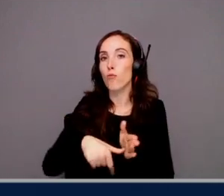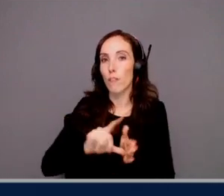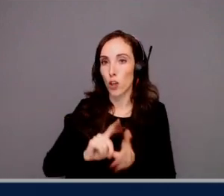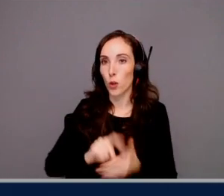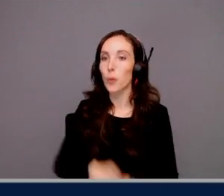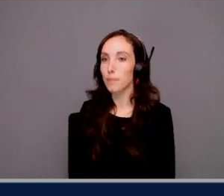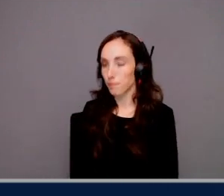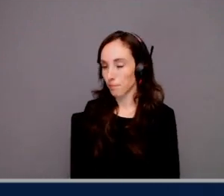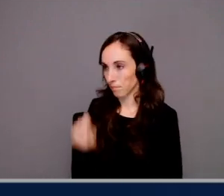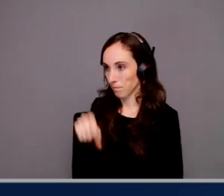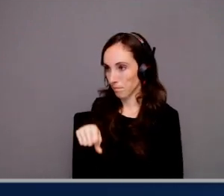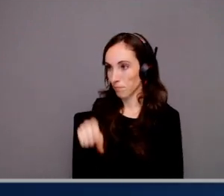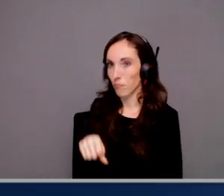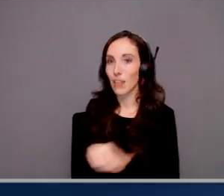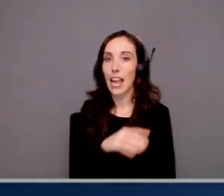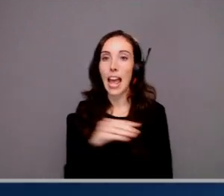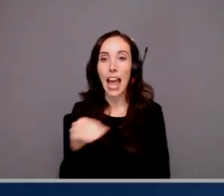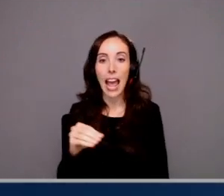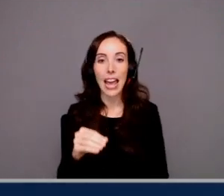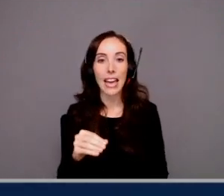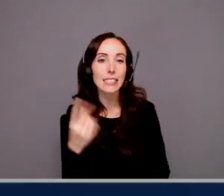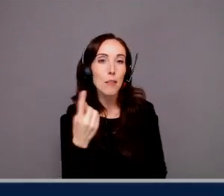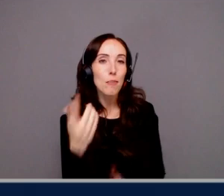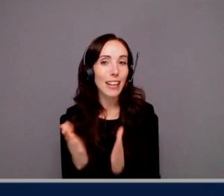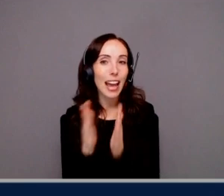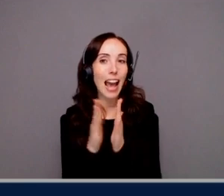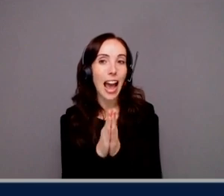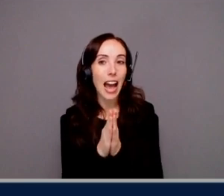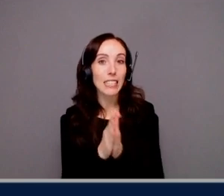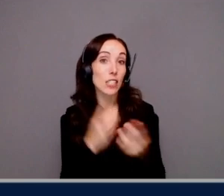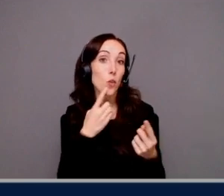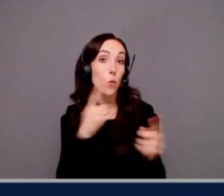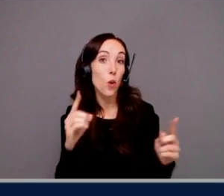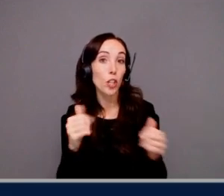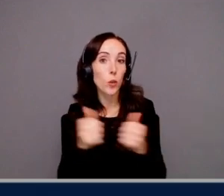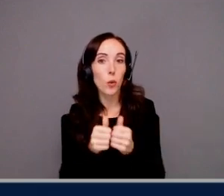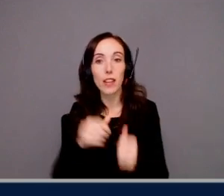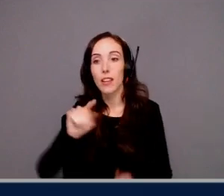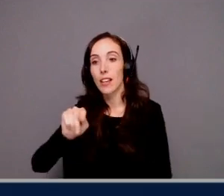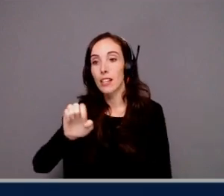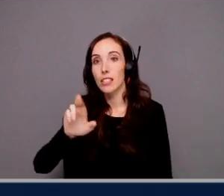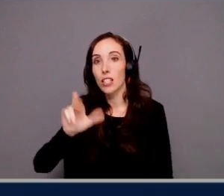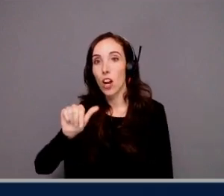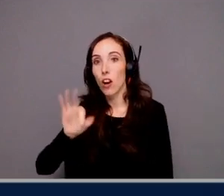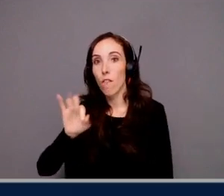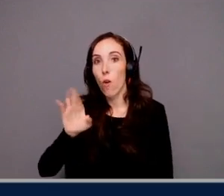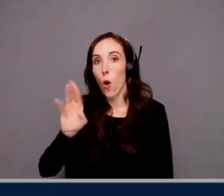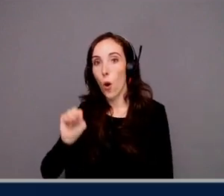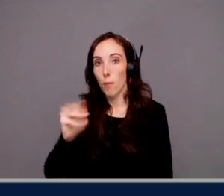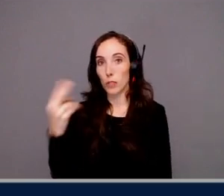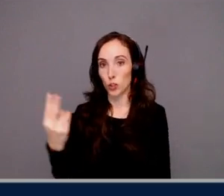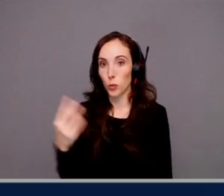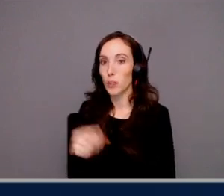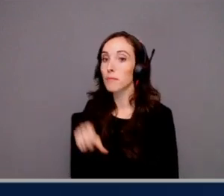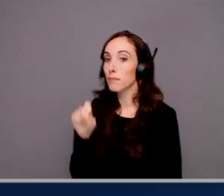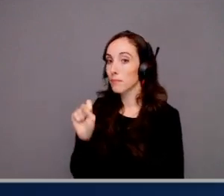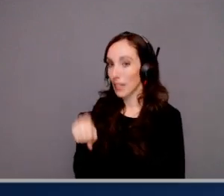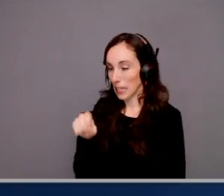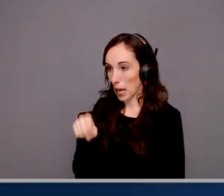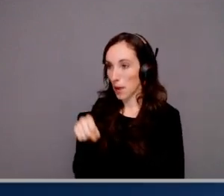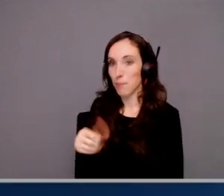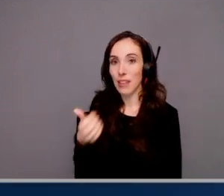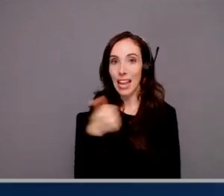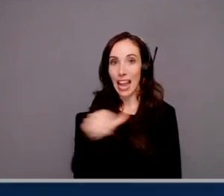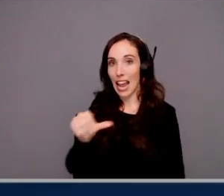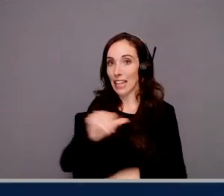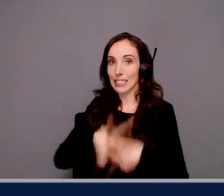And then we have Gifted Greedy in the chat asking, does it work with Terraform code too? It will. So any kind of programming